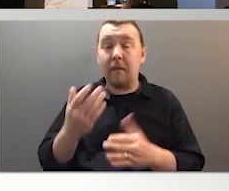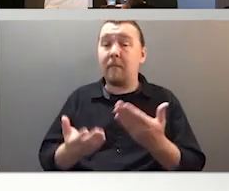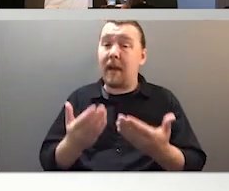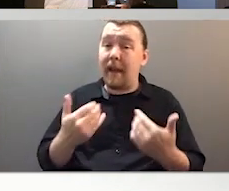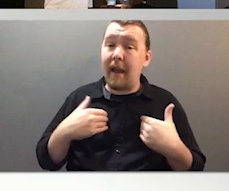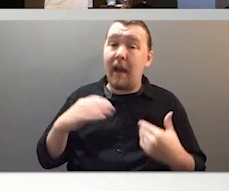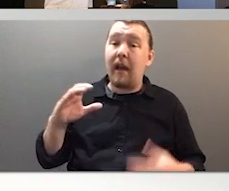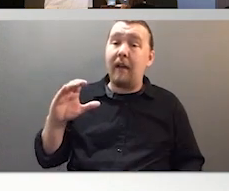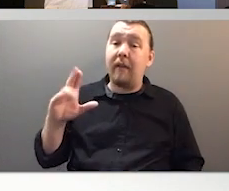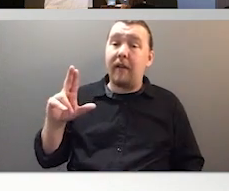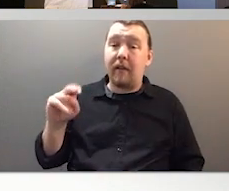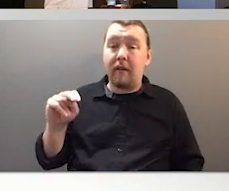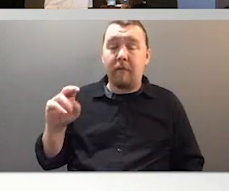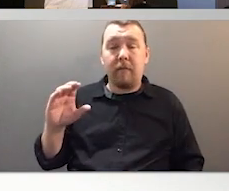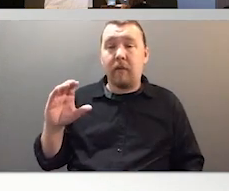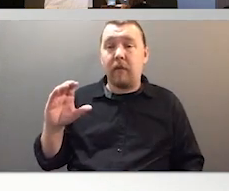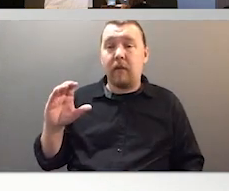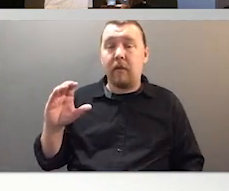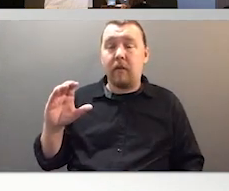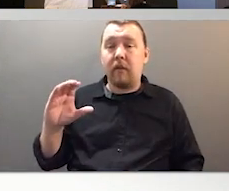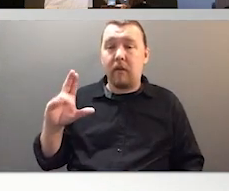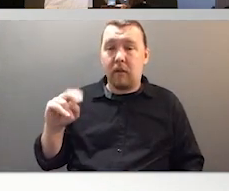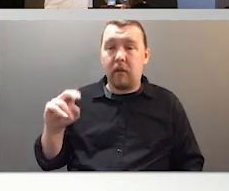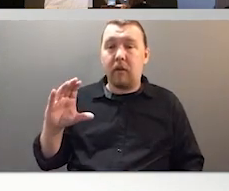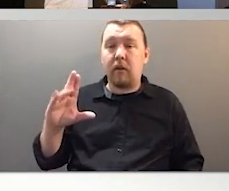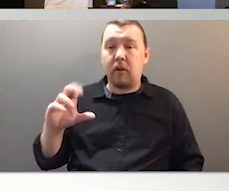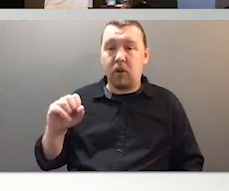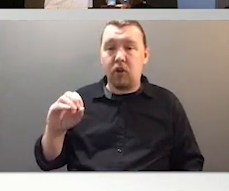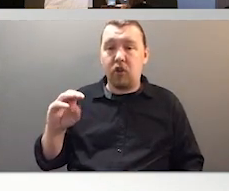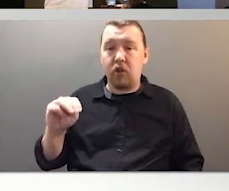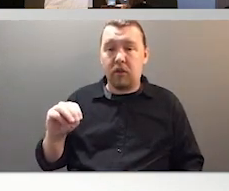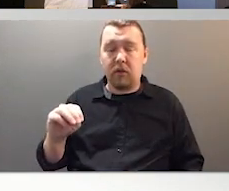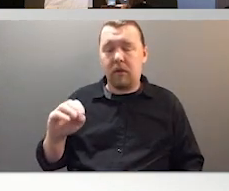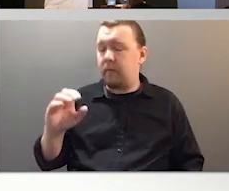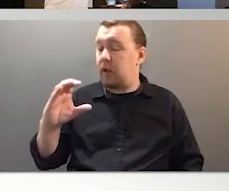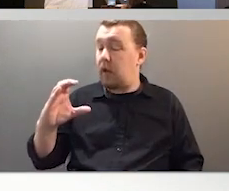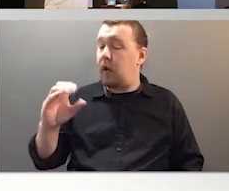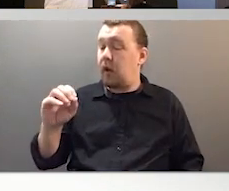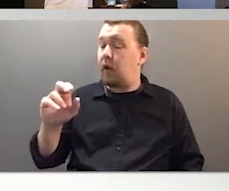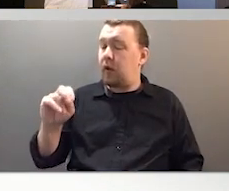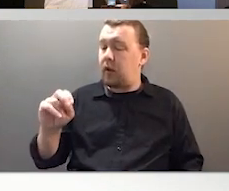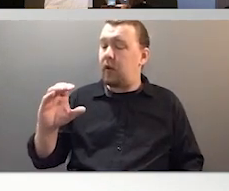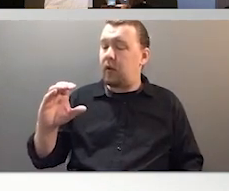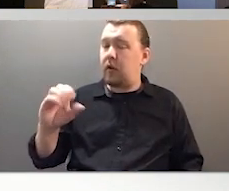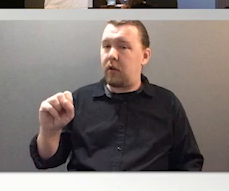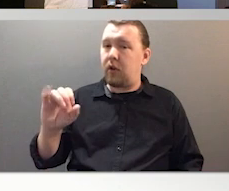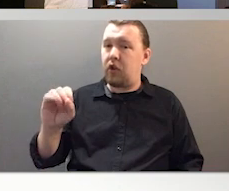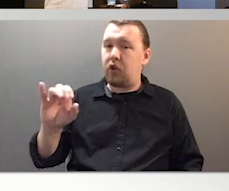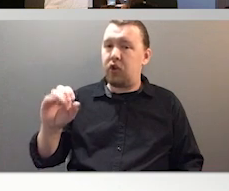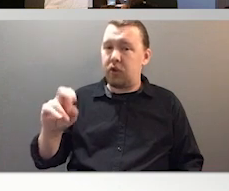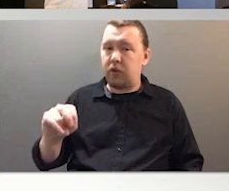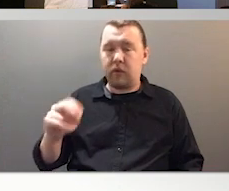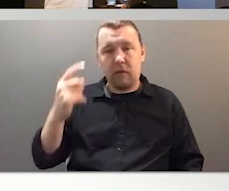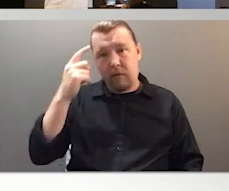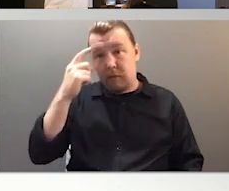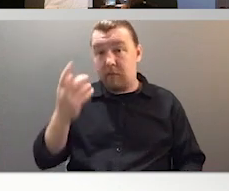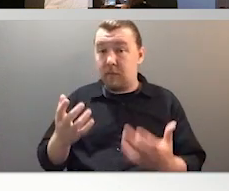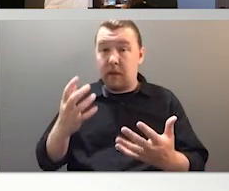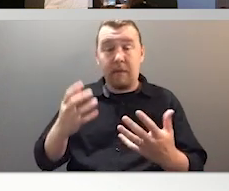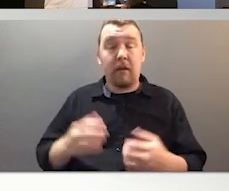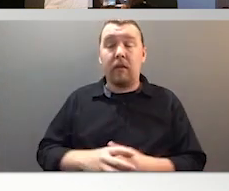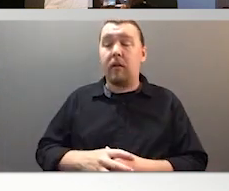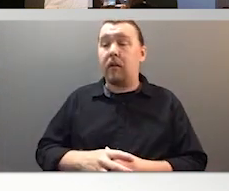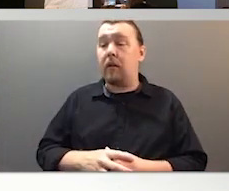depends on who, how, what, like there's so many different factors. Individuals that I work